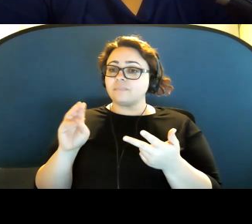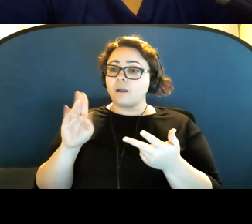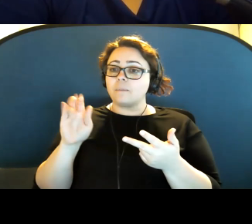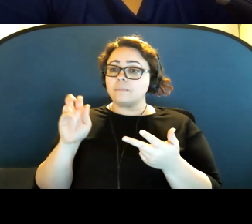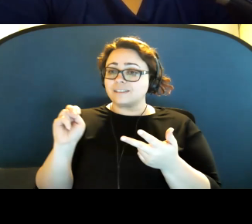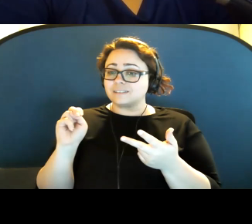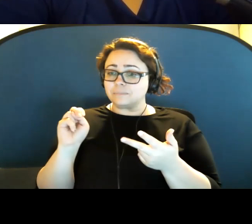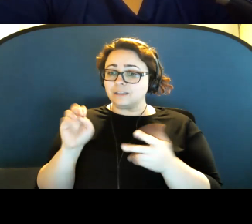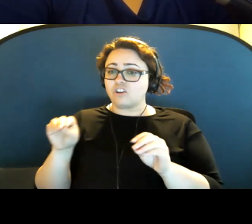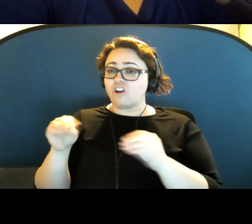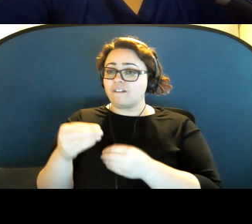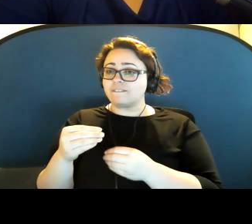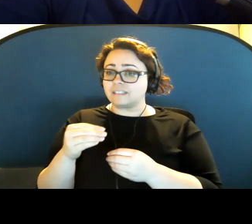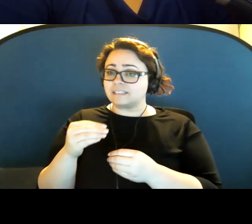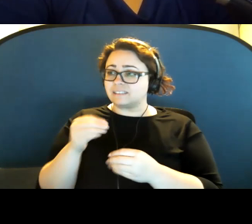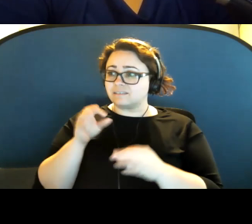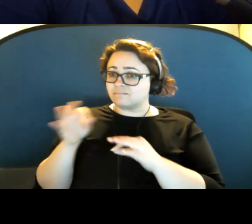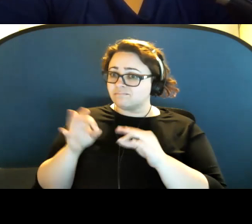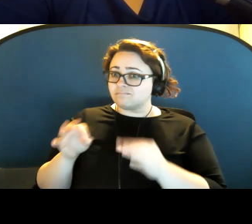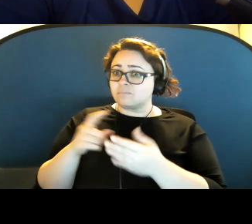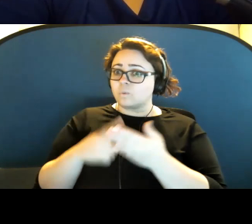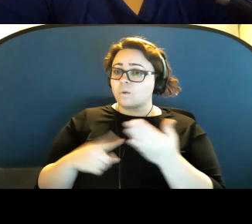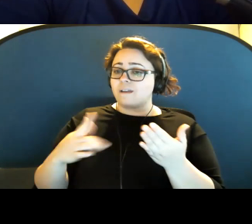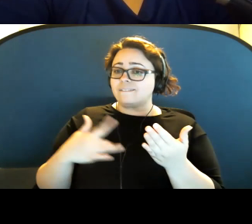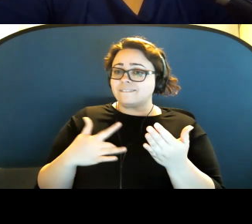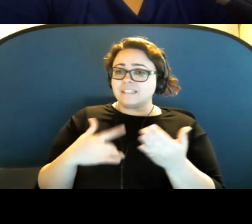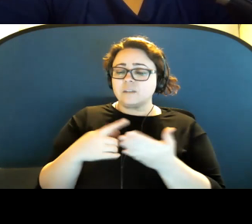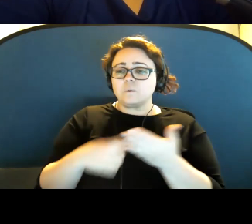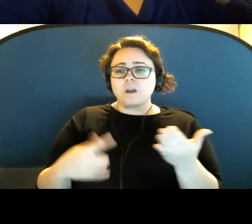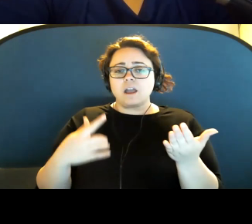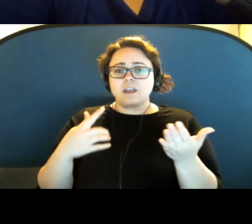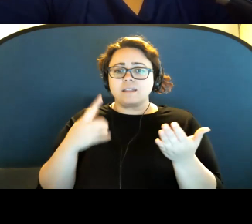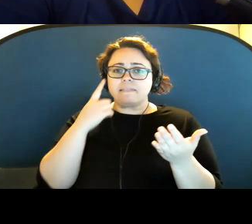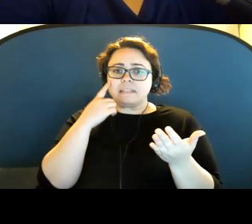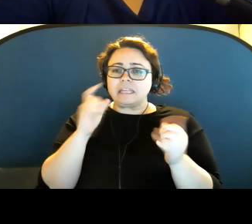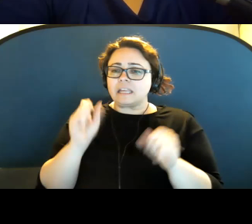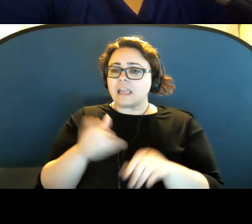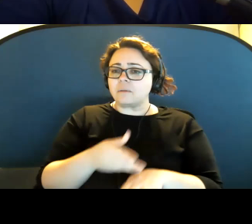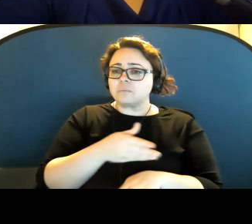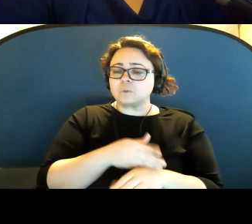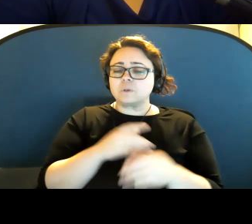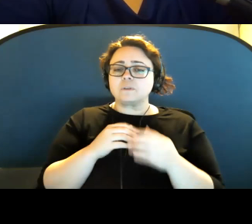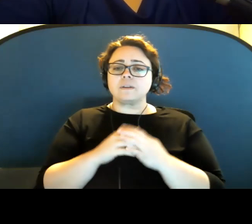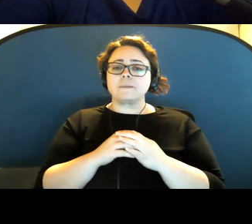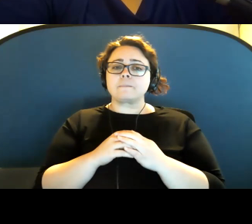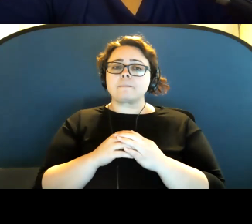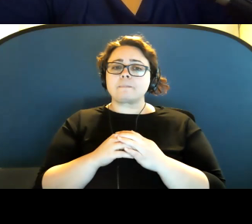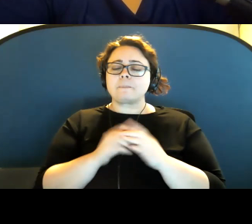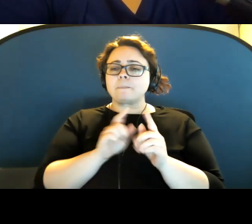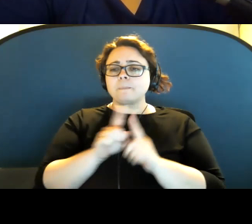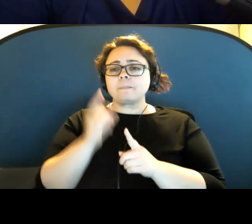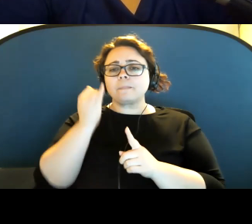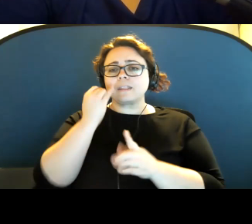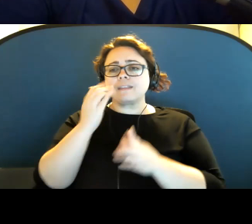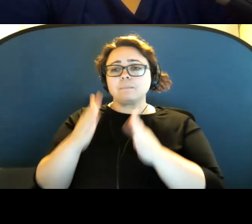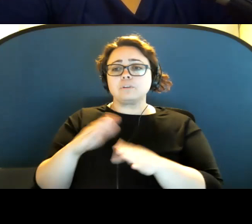heard. And then on top of that, I want I'm sure everyone knows this, but hospice, if a person's on hospice, there